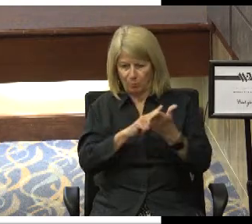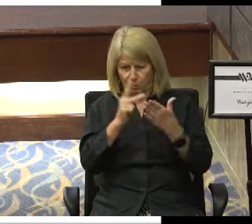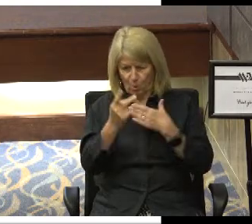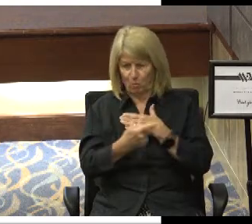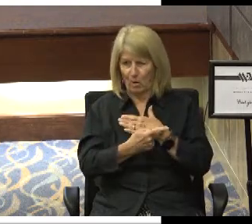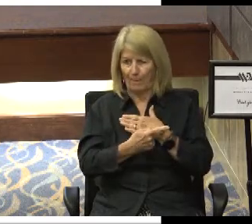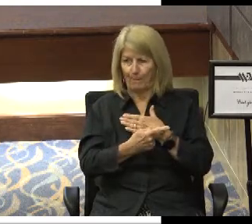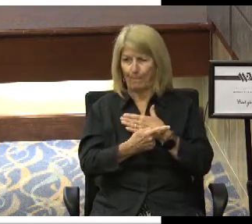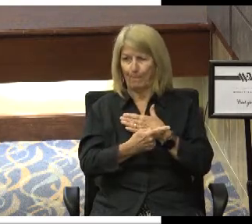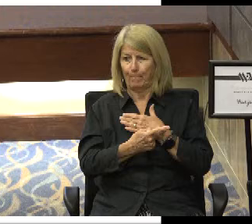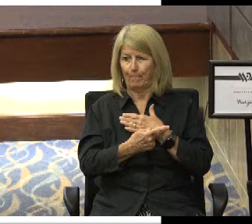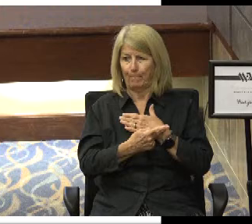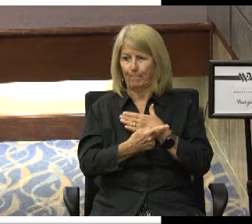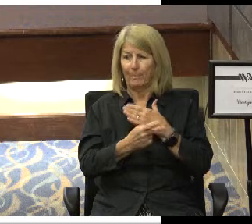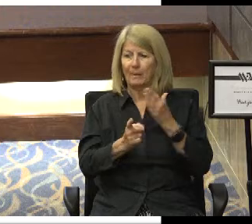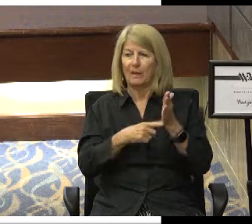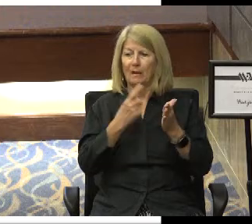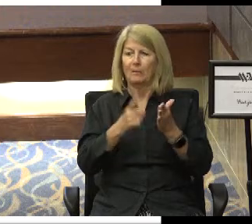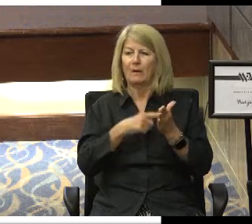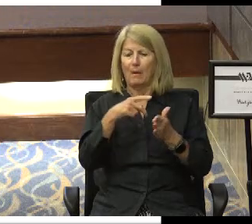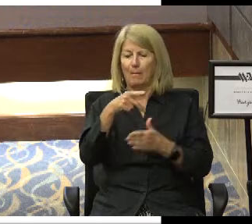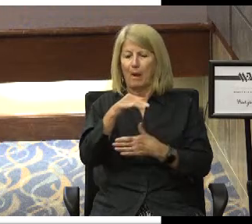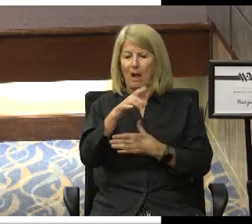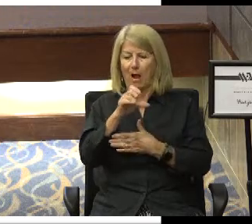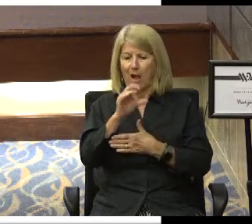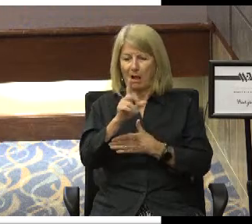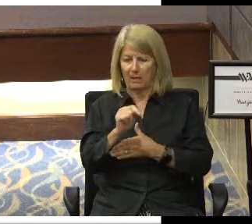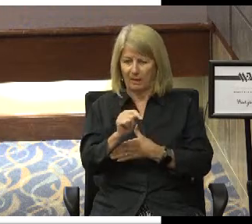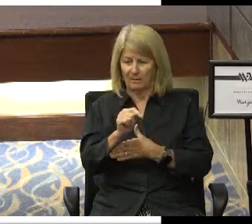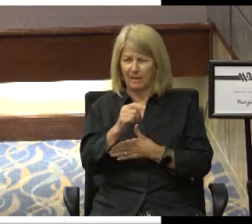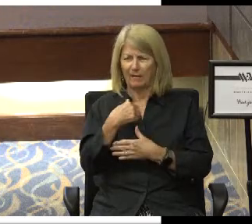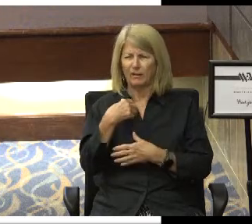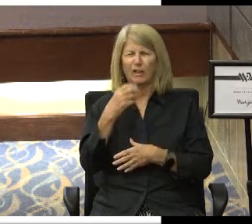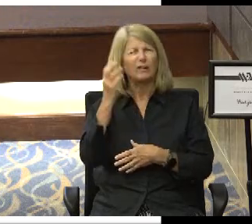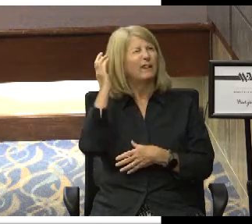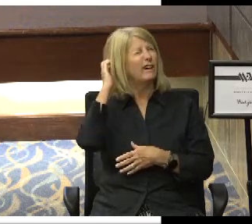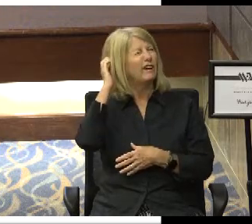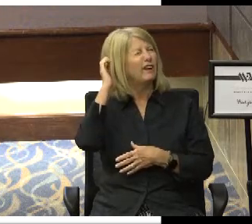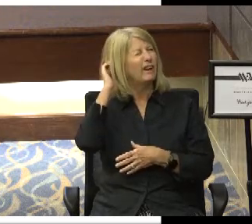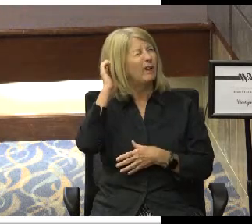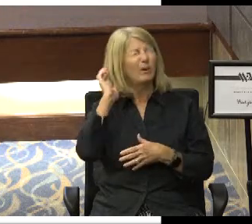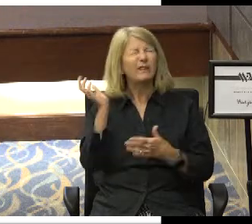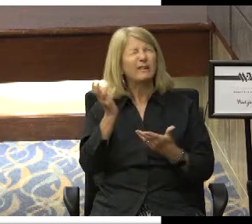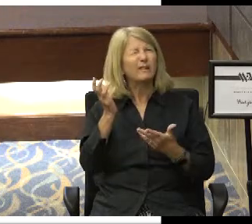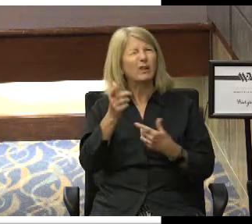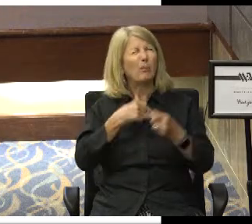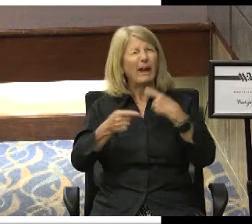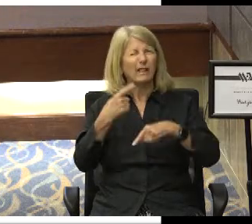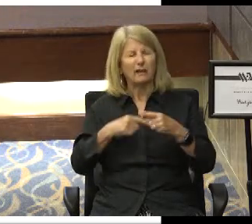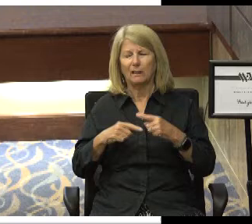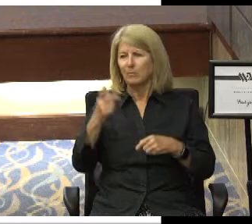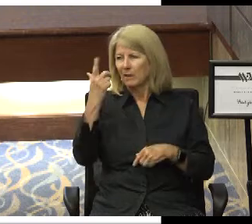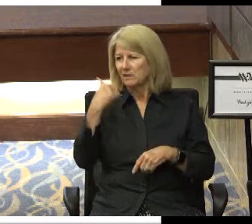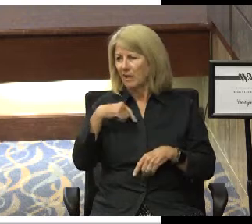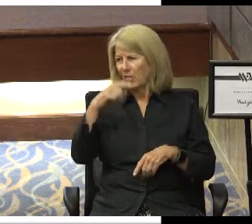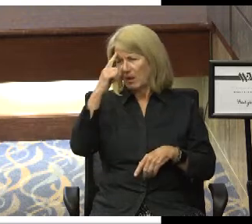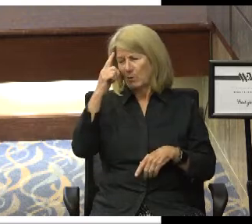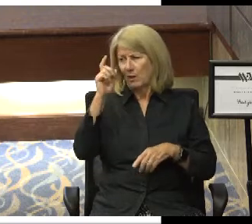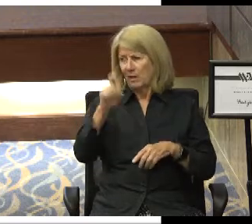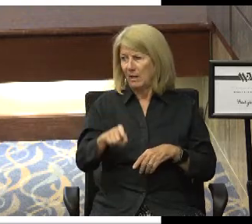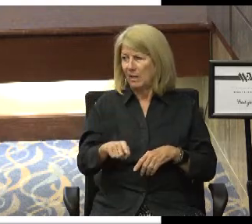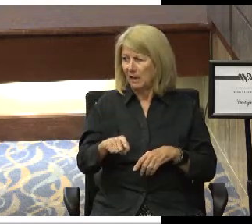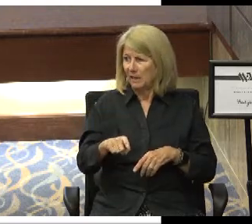Sometimes pilots have to mash the gas and go real fast. because I think we need to at least